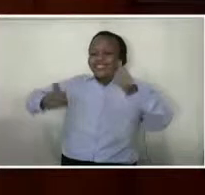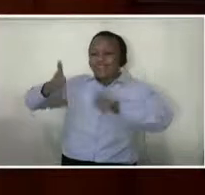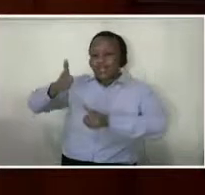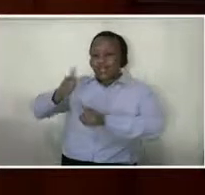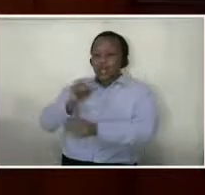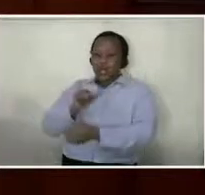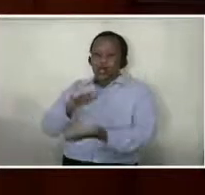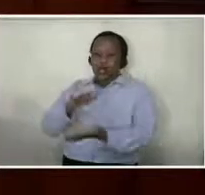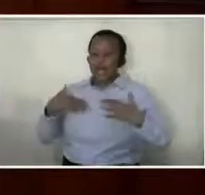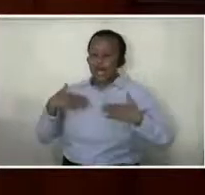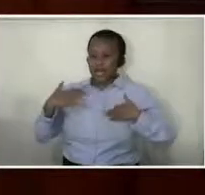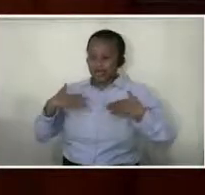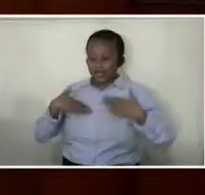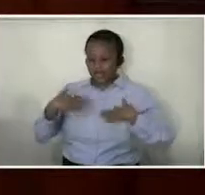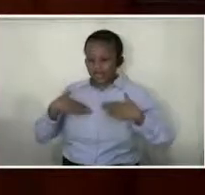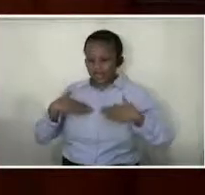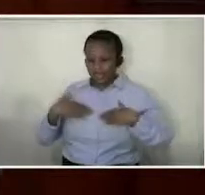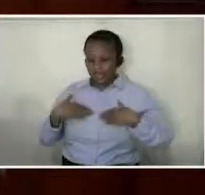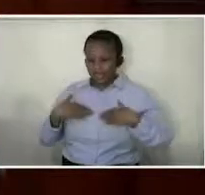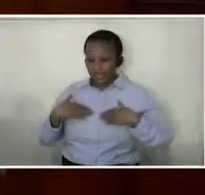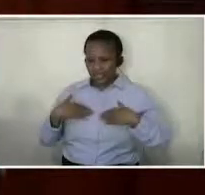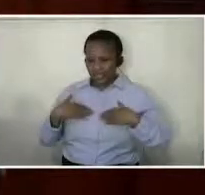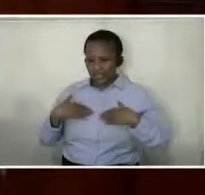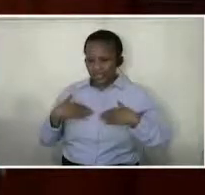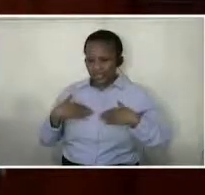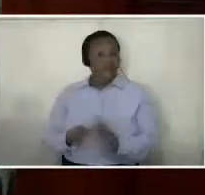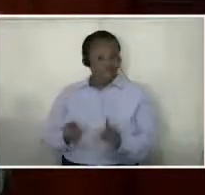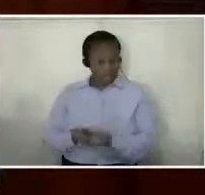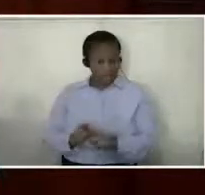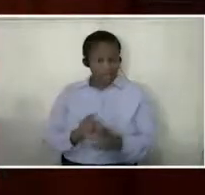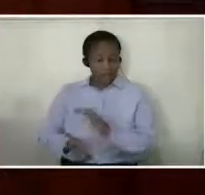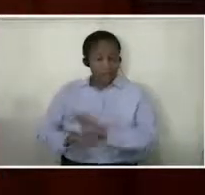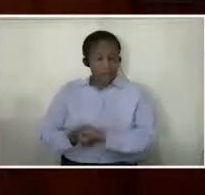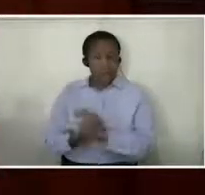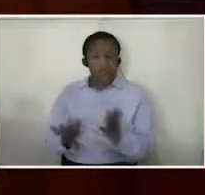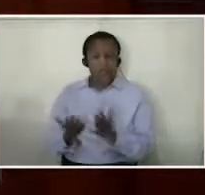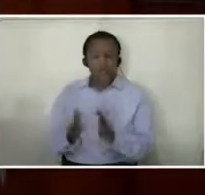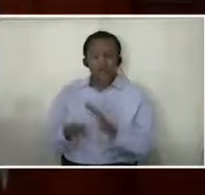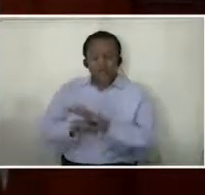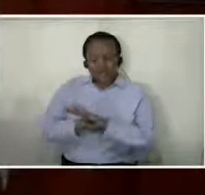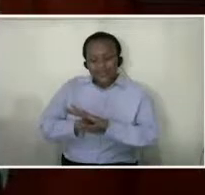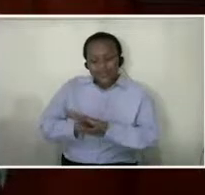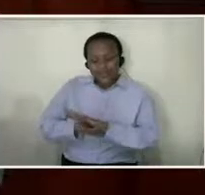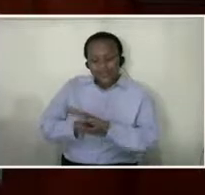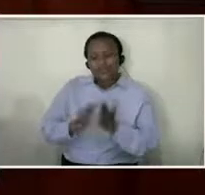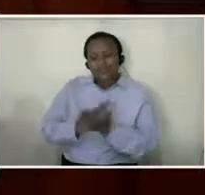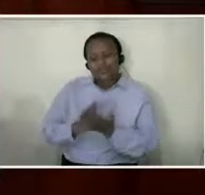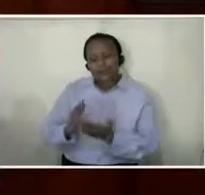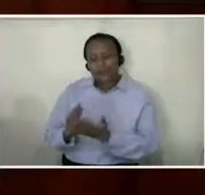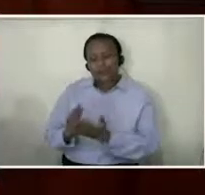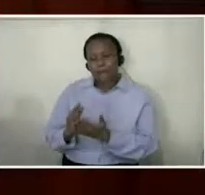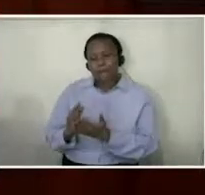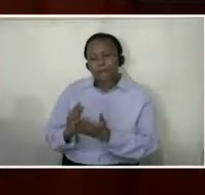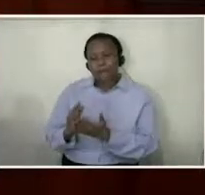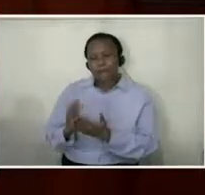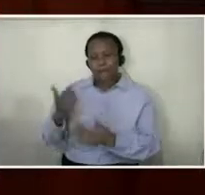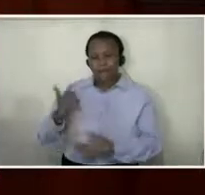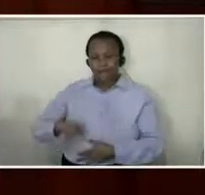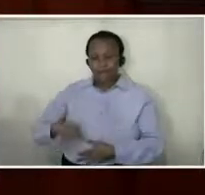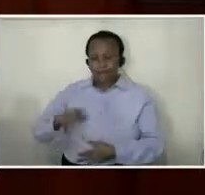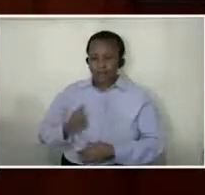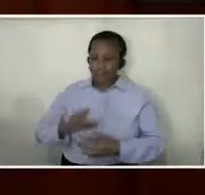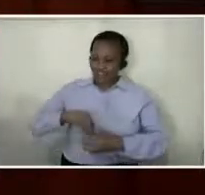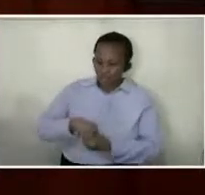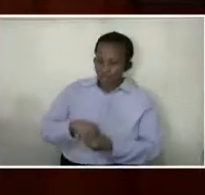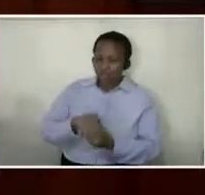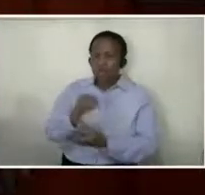impunity, as it is alleged to be happening in some municipalities, including Abaqulusi. Just yesterday,